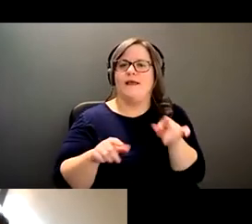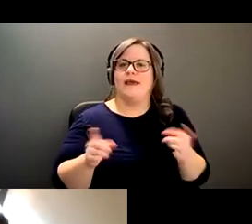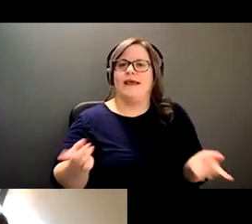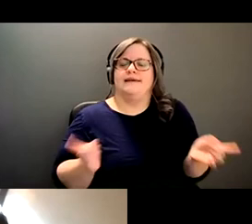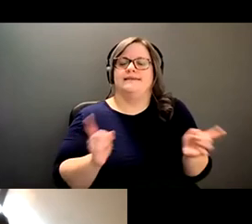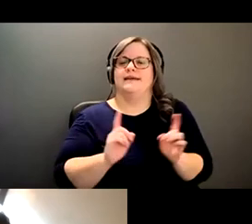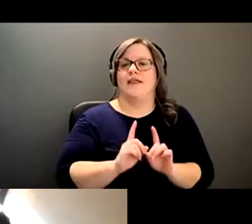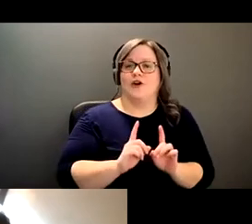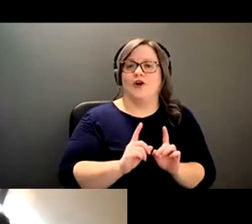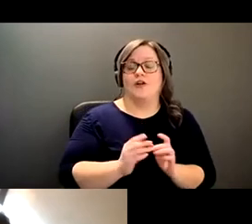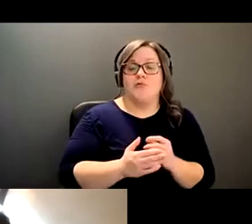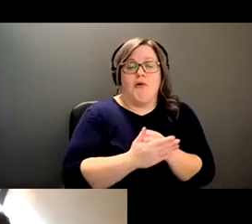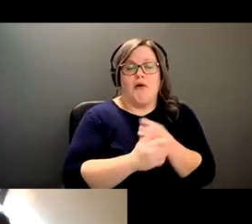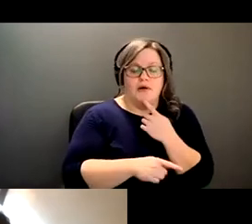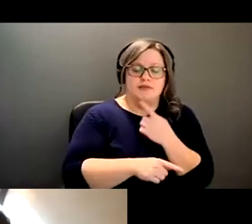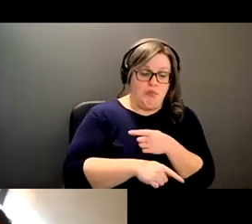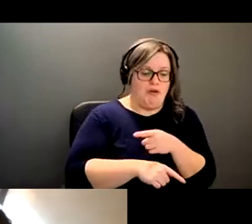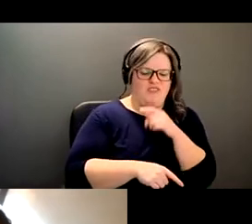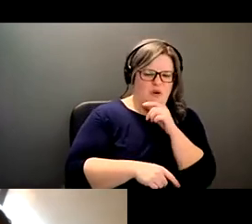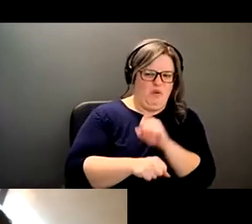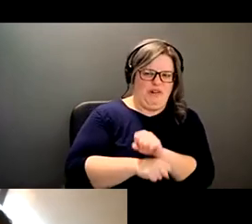There isn't an unscheduled time to get together.